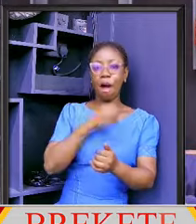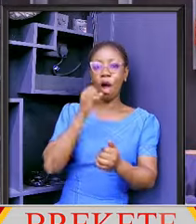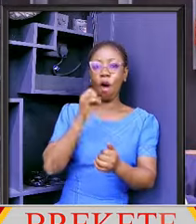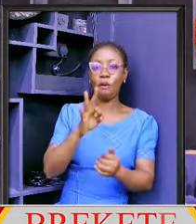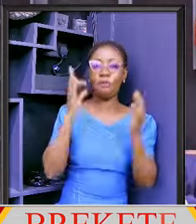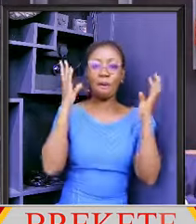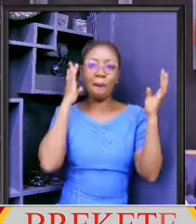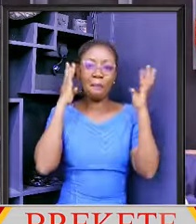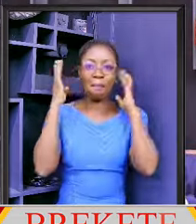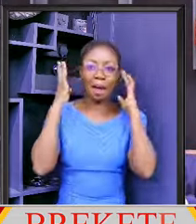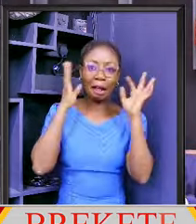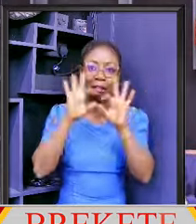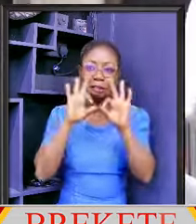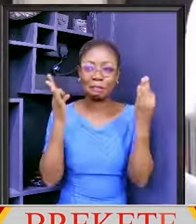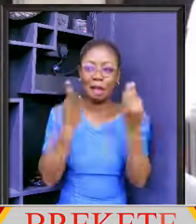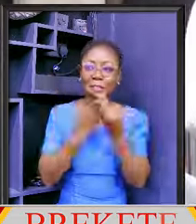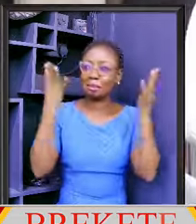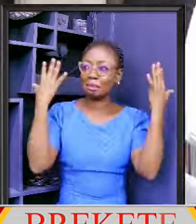Brekete